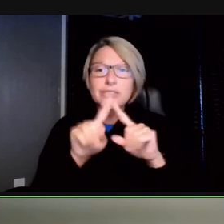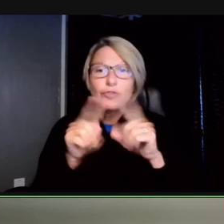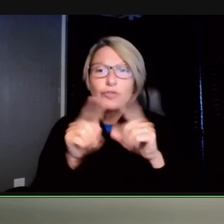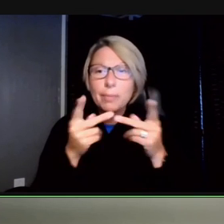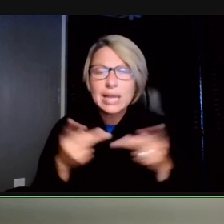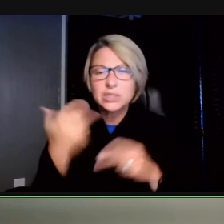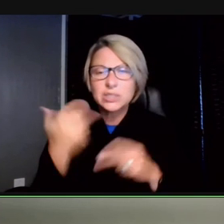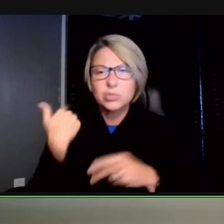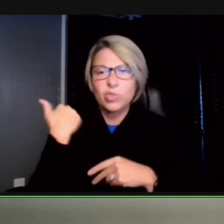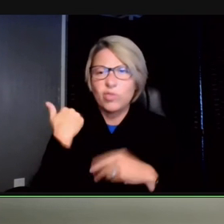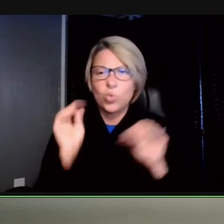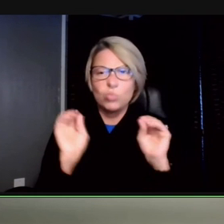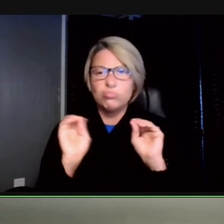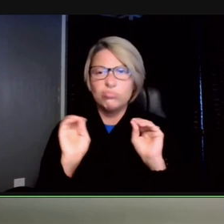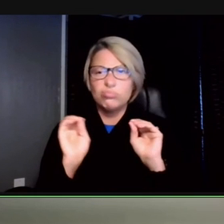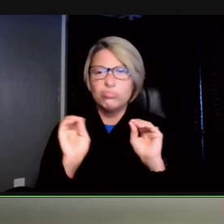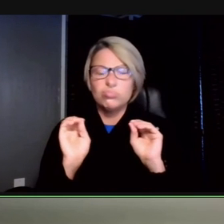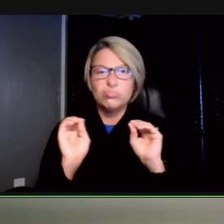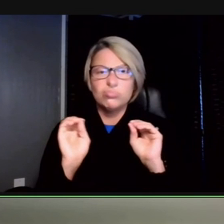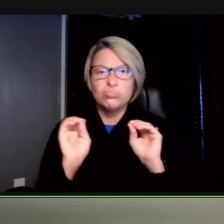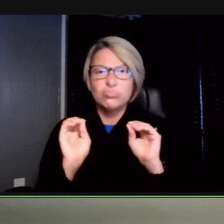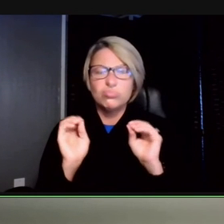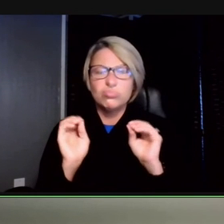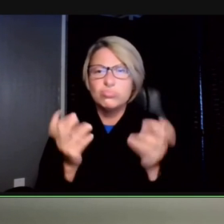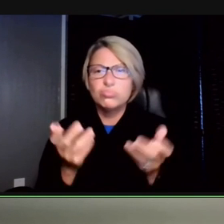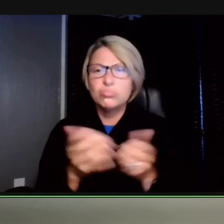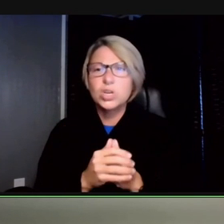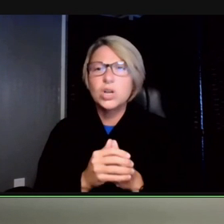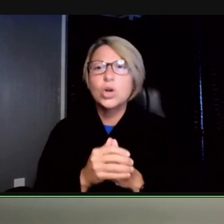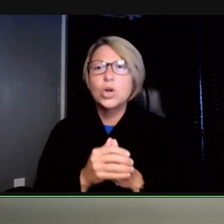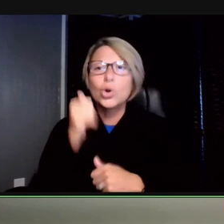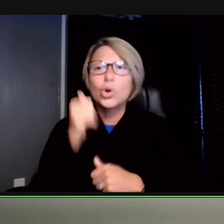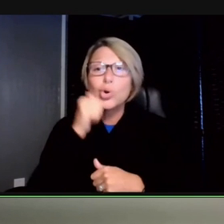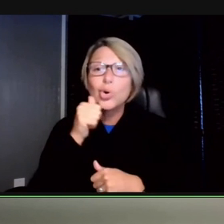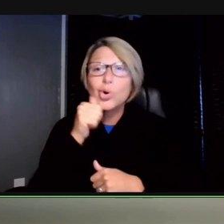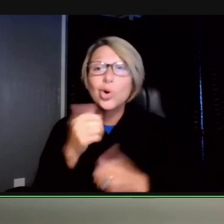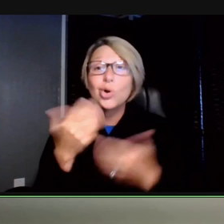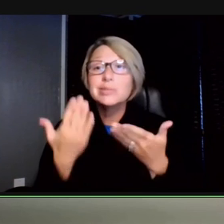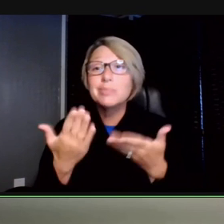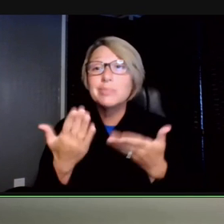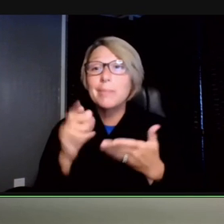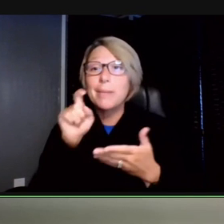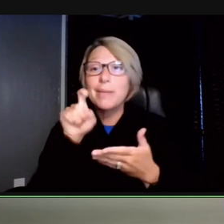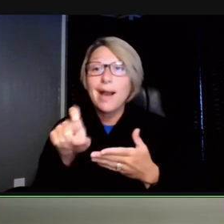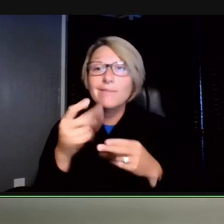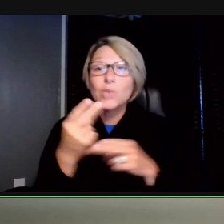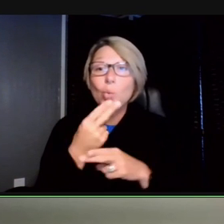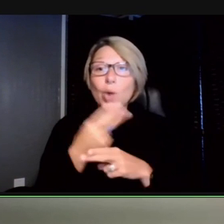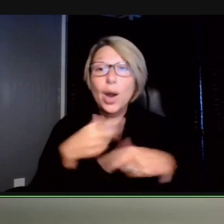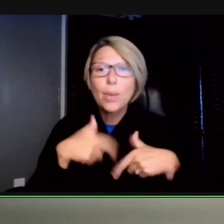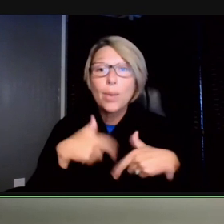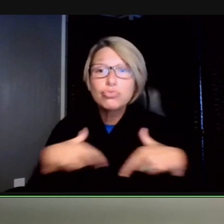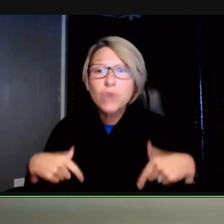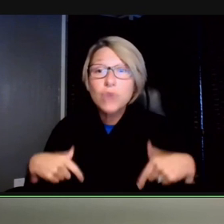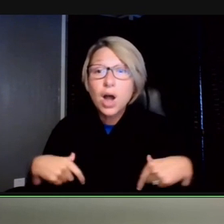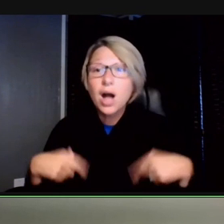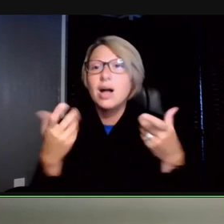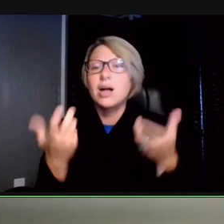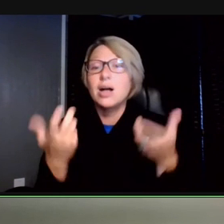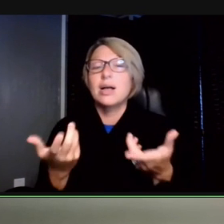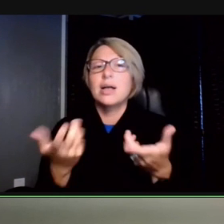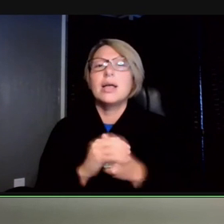had hair before, that girls might need to start to wear a bra. That is